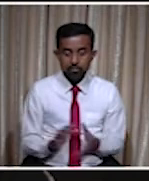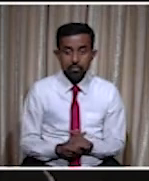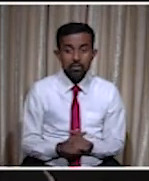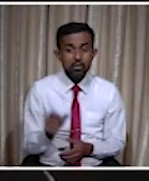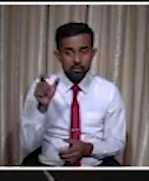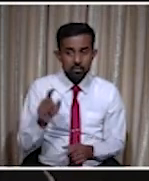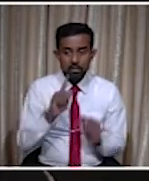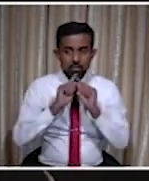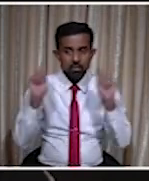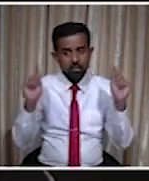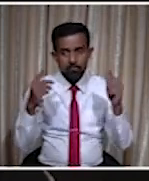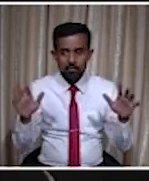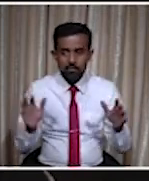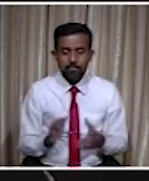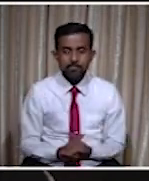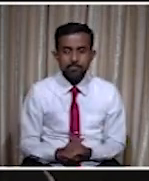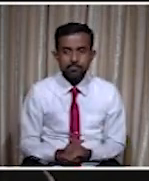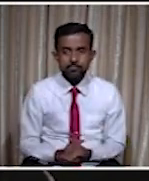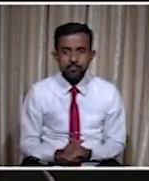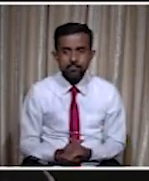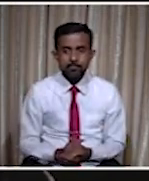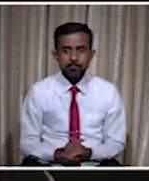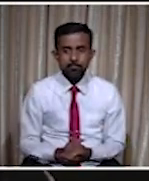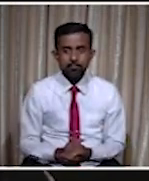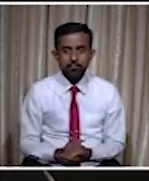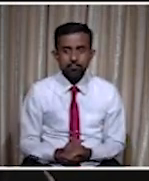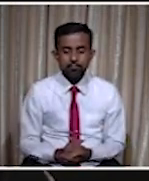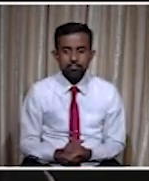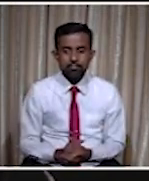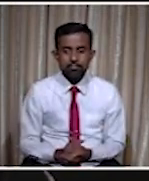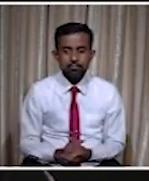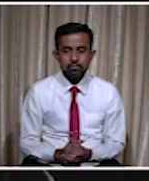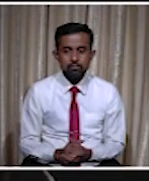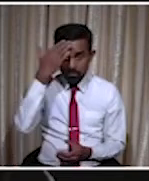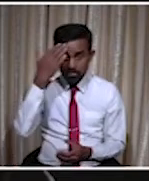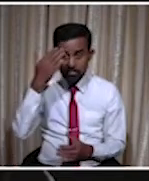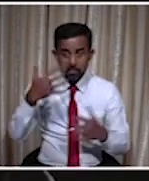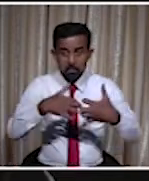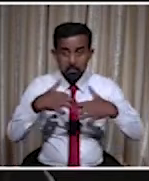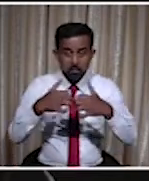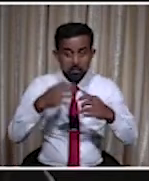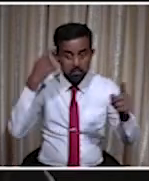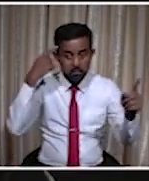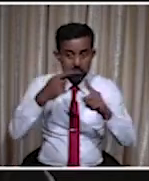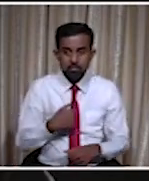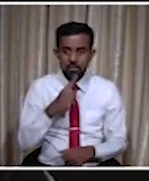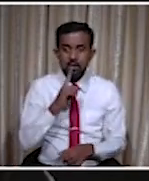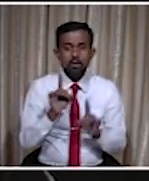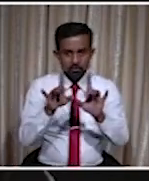the president, when it comes to racism and bigotry, he had never been on their side. And therefore, I'm